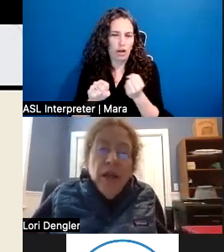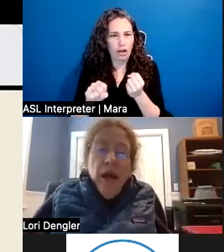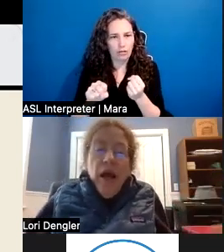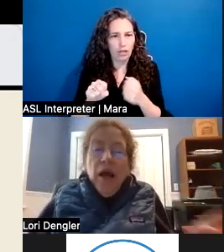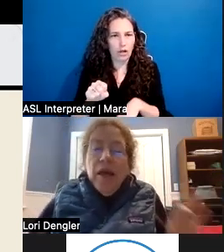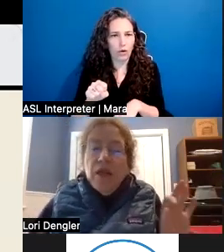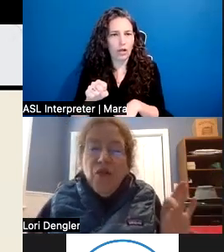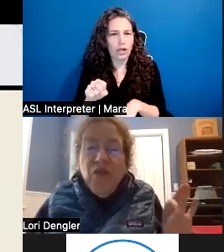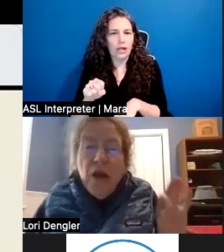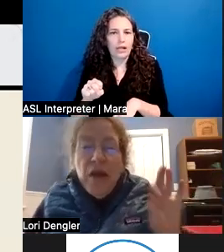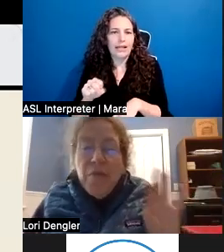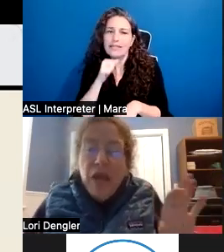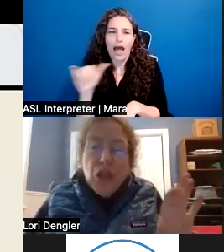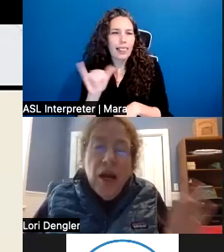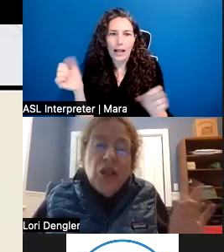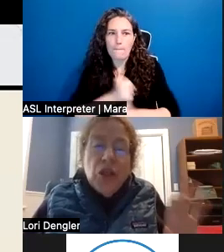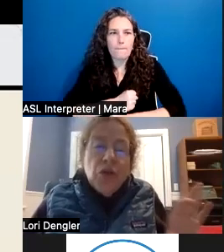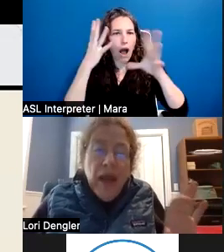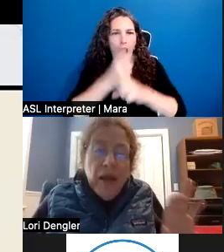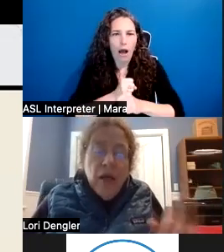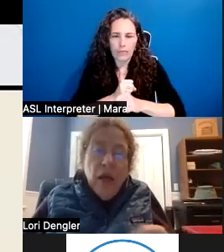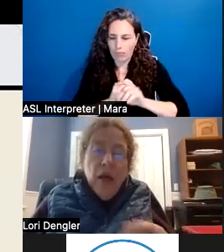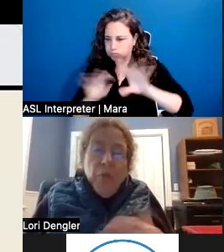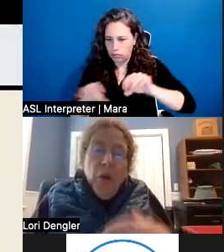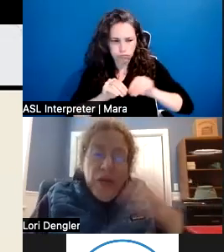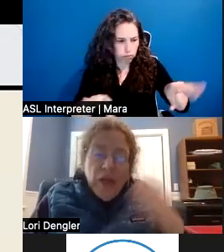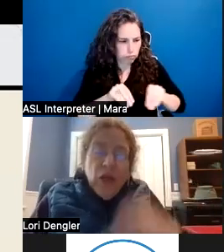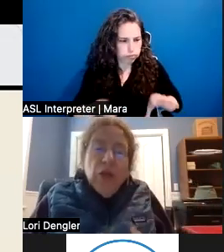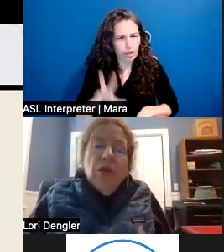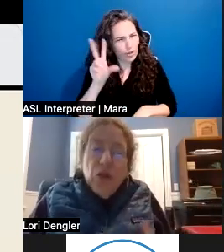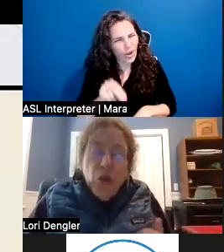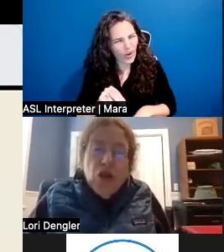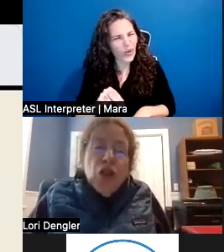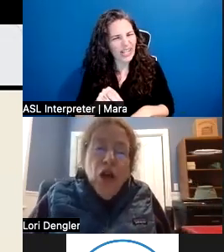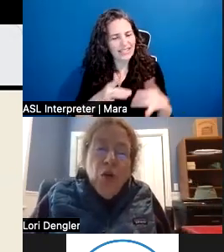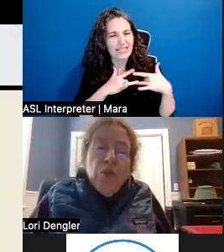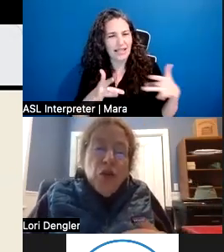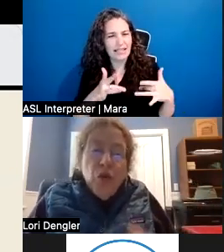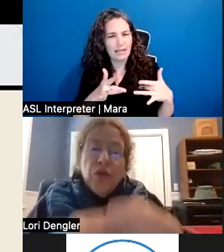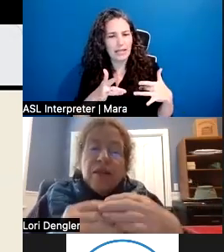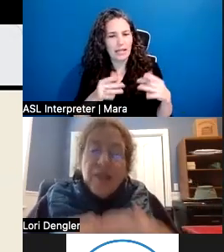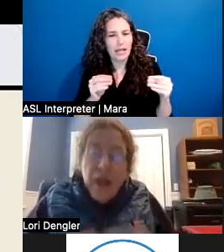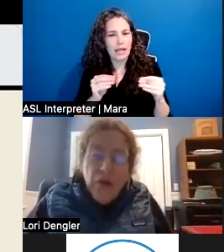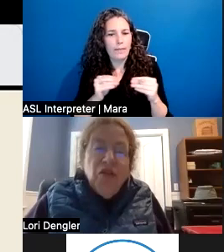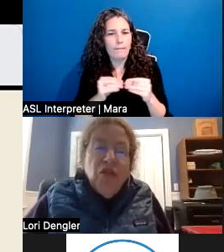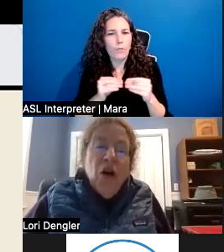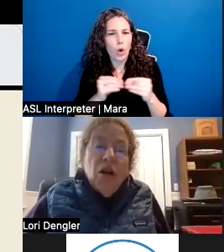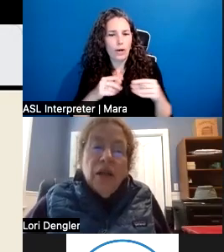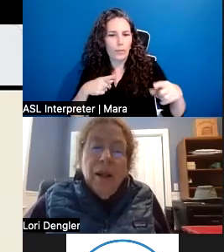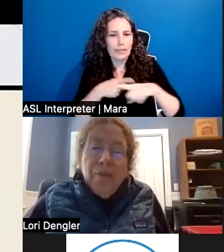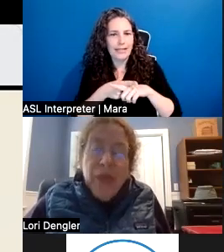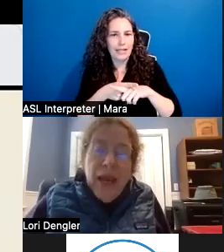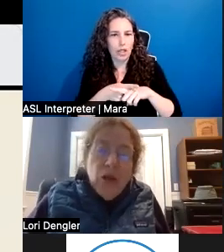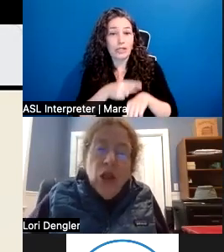directions. It's very much concentrated perpendicular, those orange lobes north and south of the